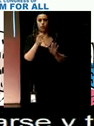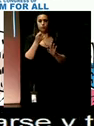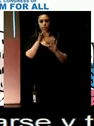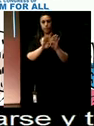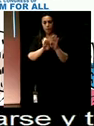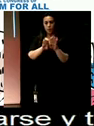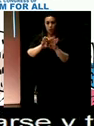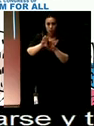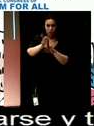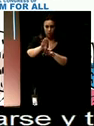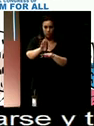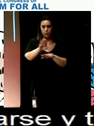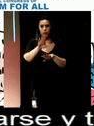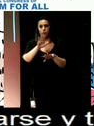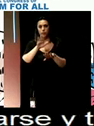down to the water.